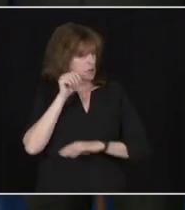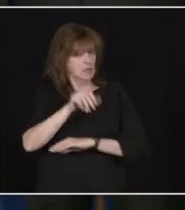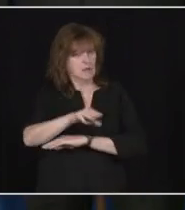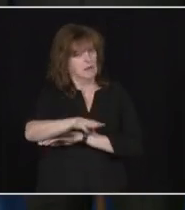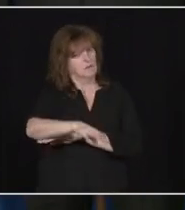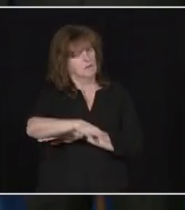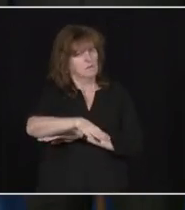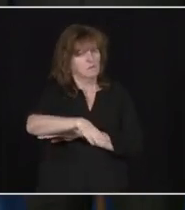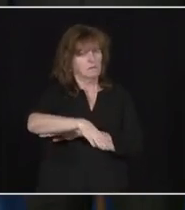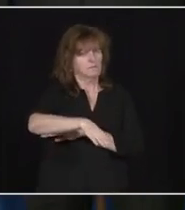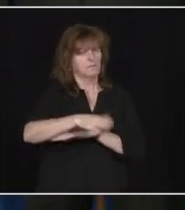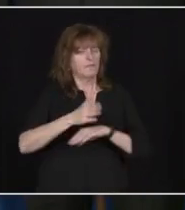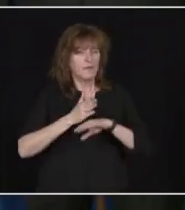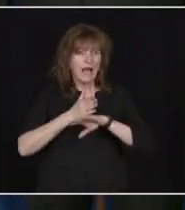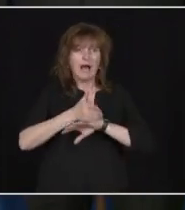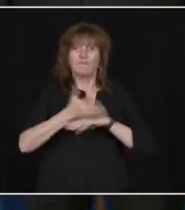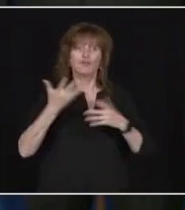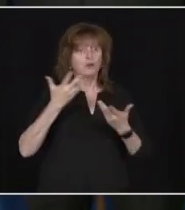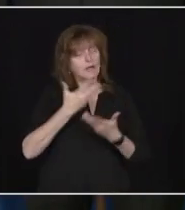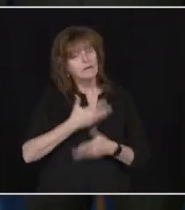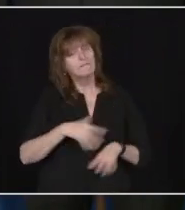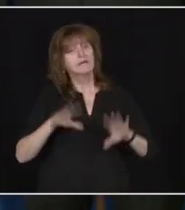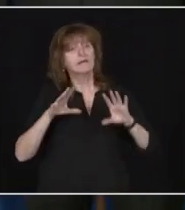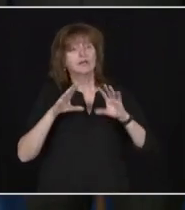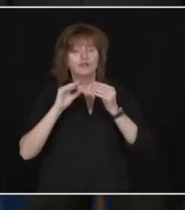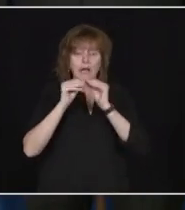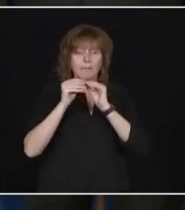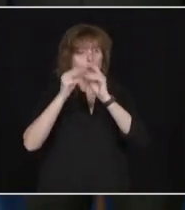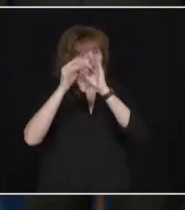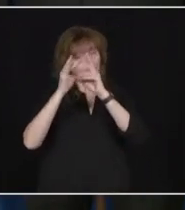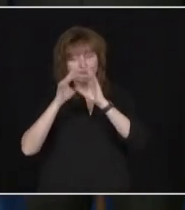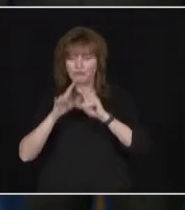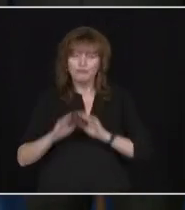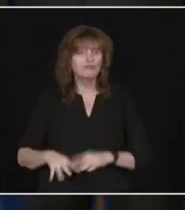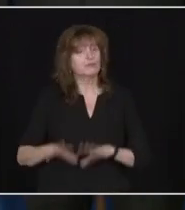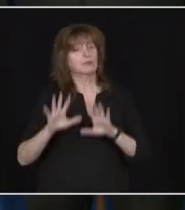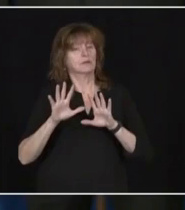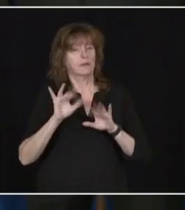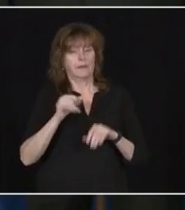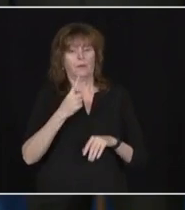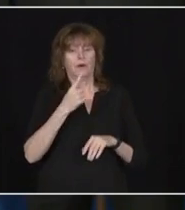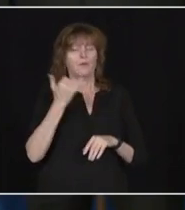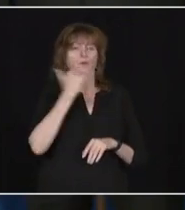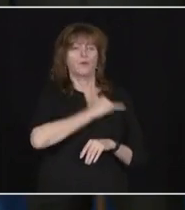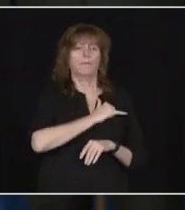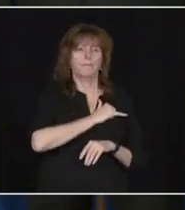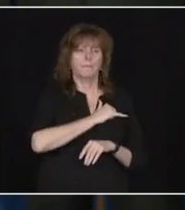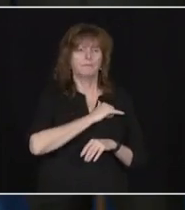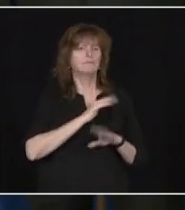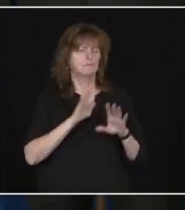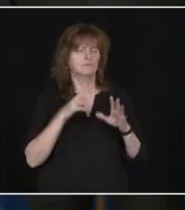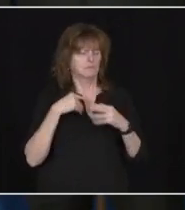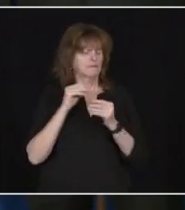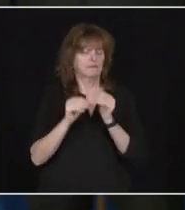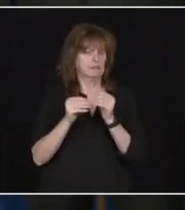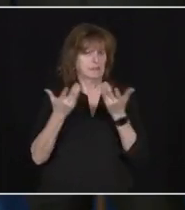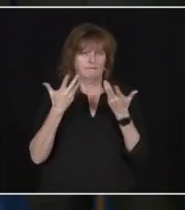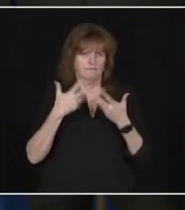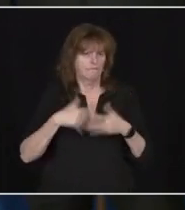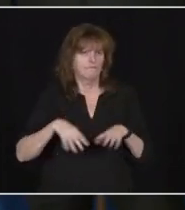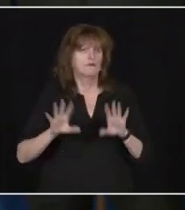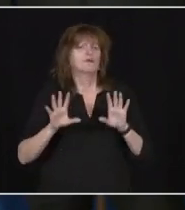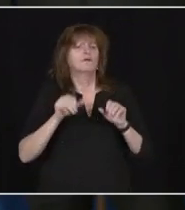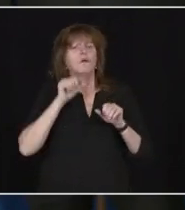conference and after the numbers were reported. It has been rectified. We don't expect it's going to be happening again. It's just that